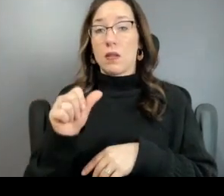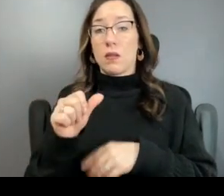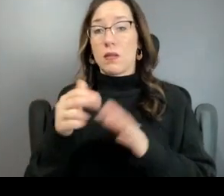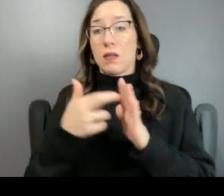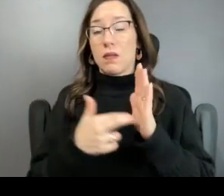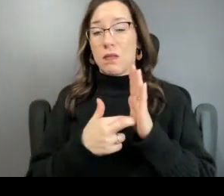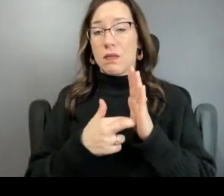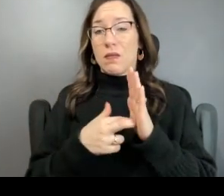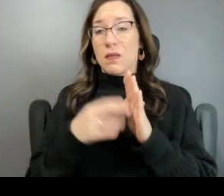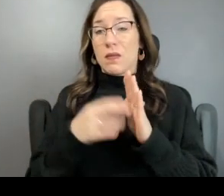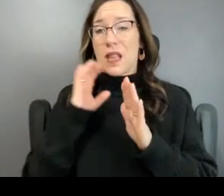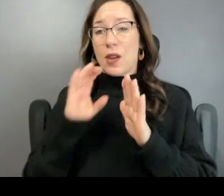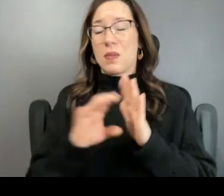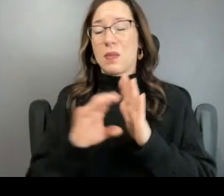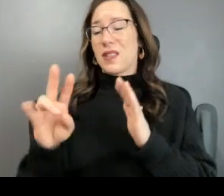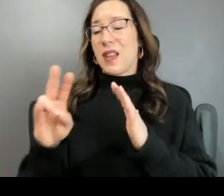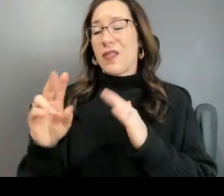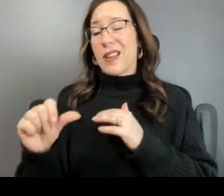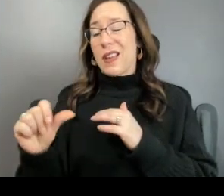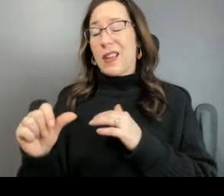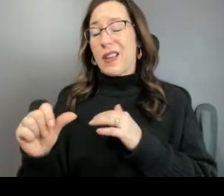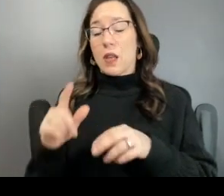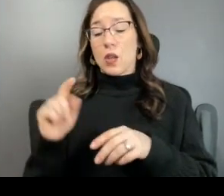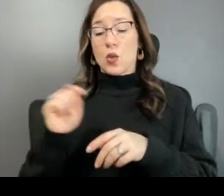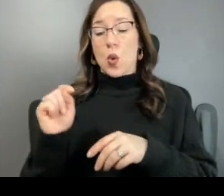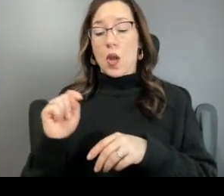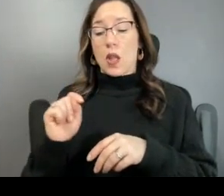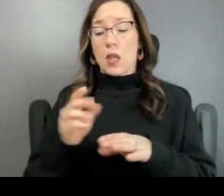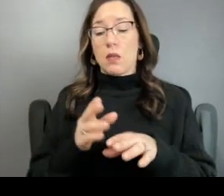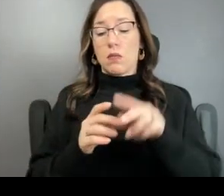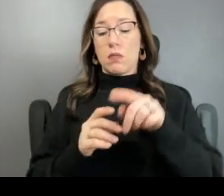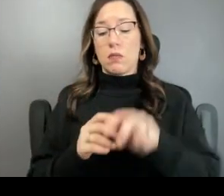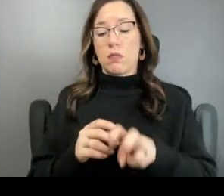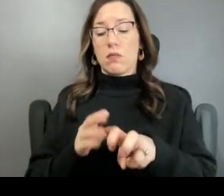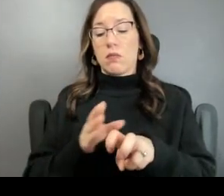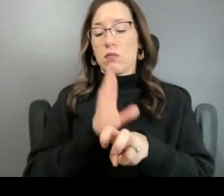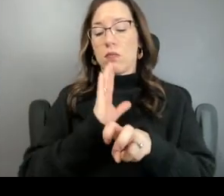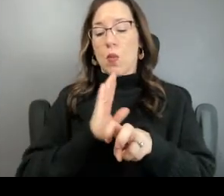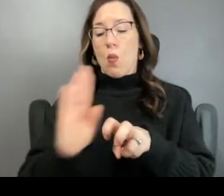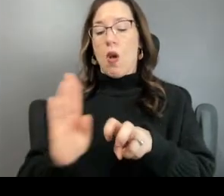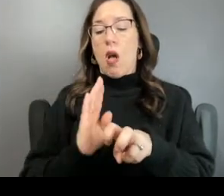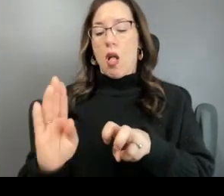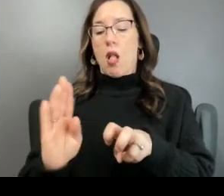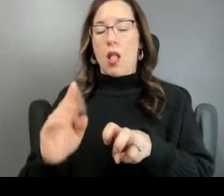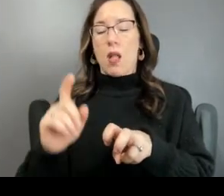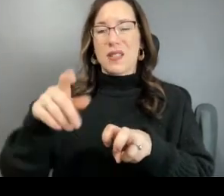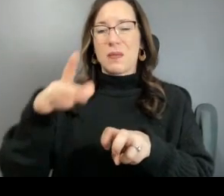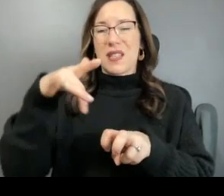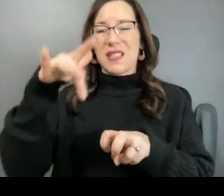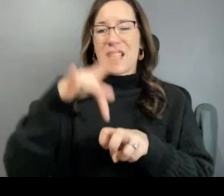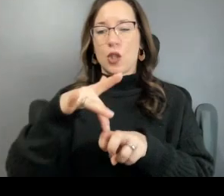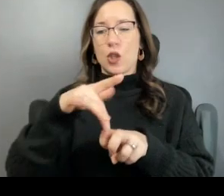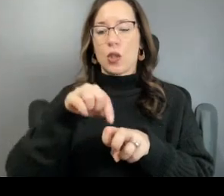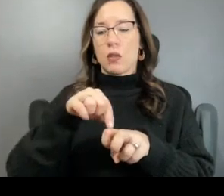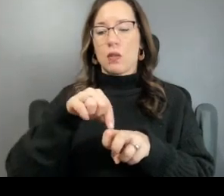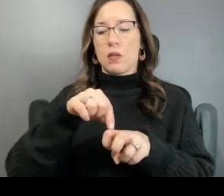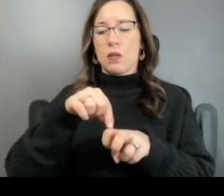7A indicate that where the toilet is next to a wall or fixture, it must be centered 18 inches from the